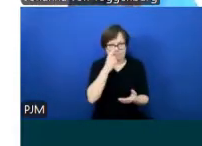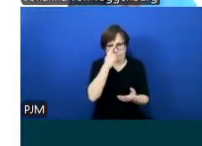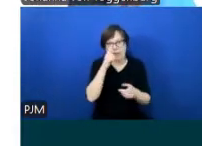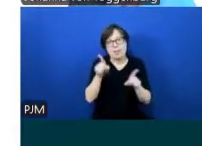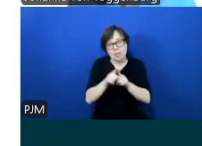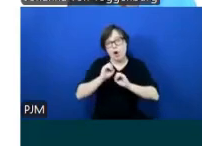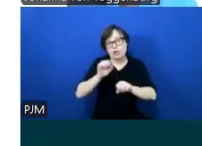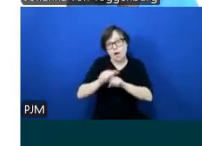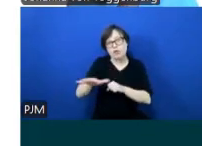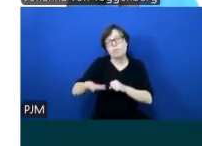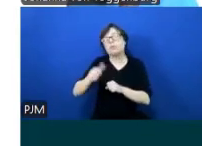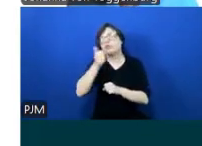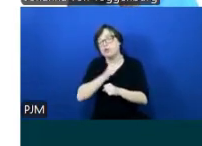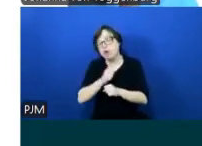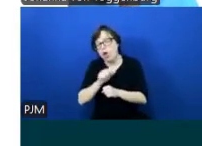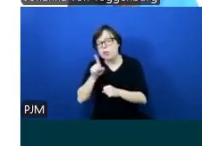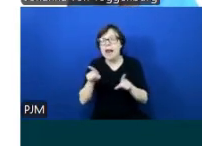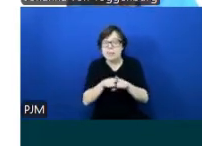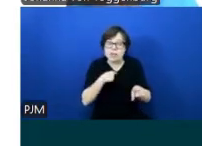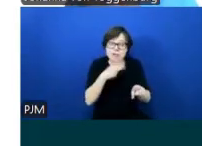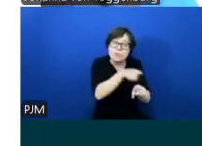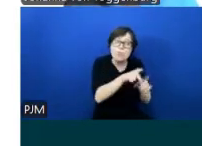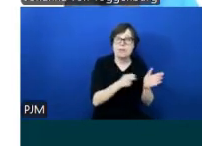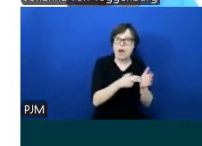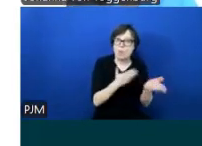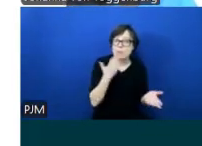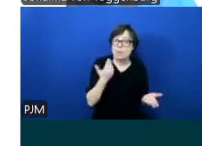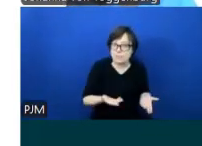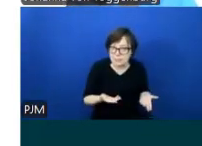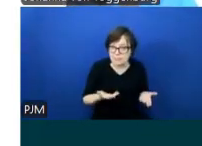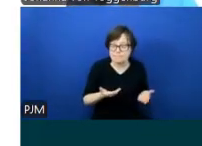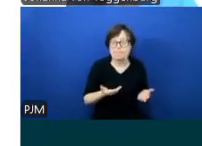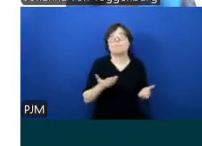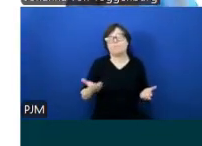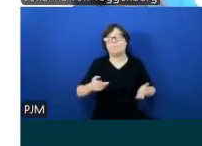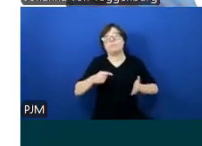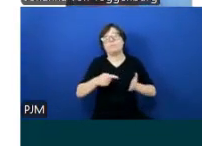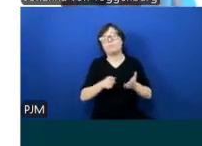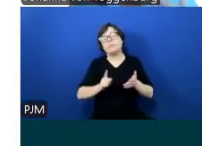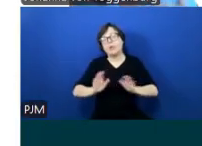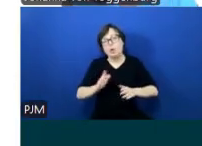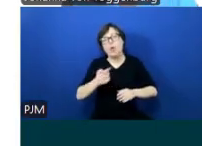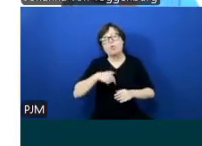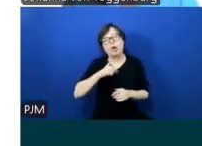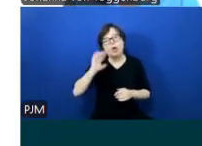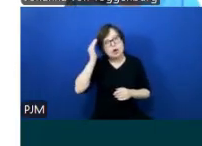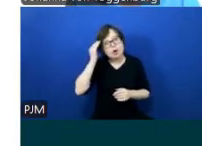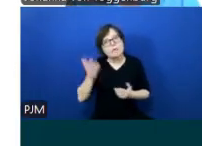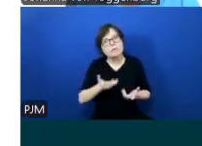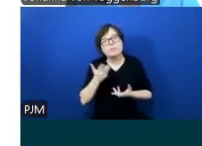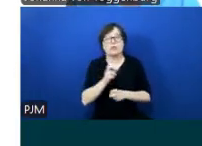of these areas. And so we know that this will have a limited cooling or